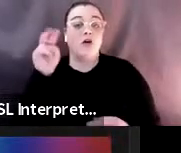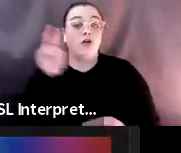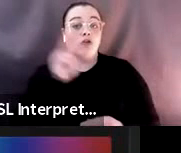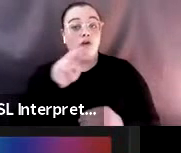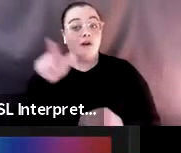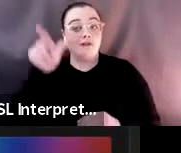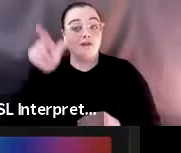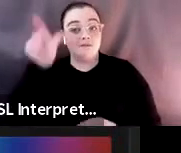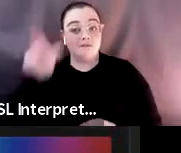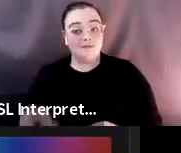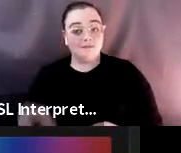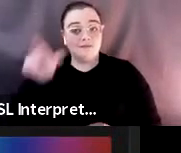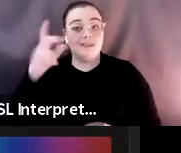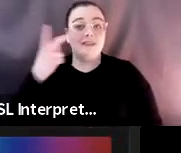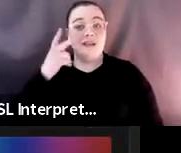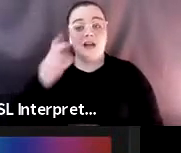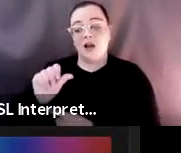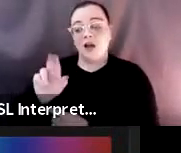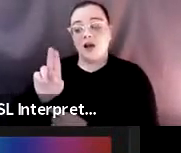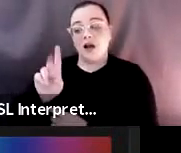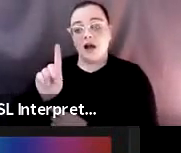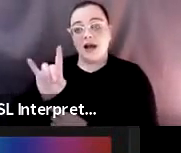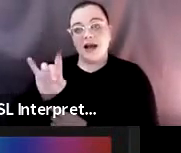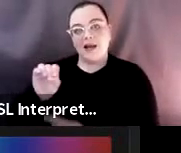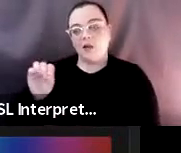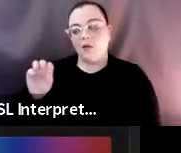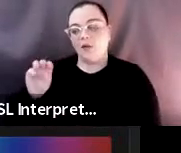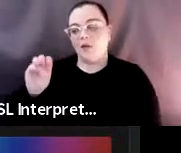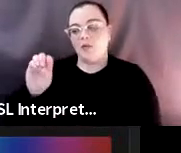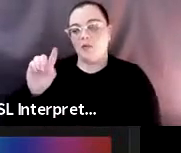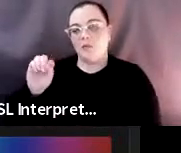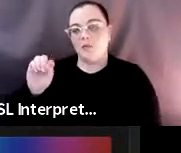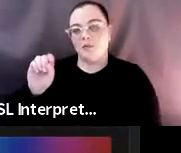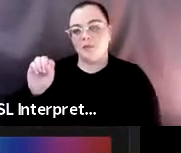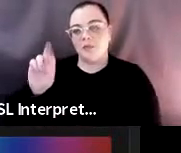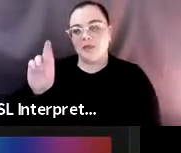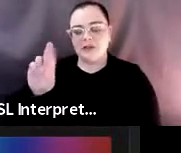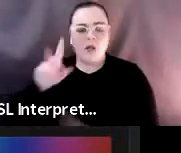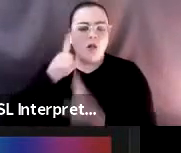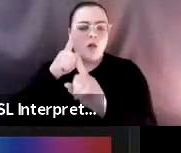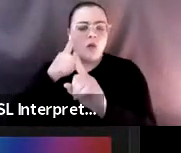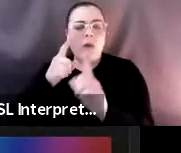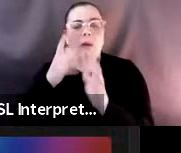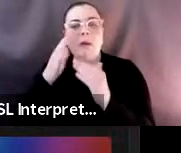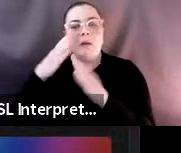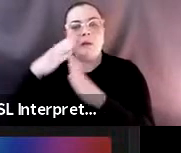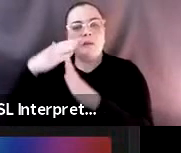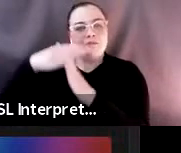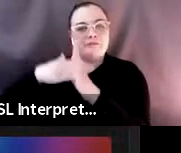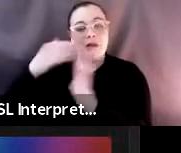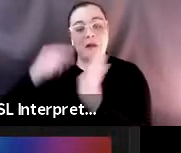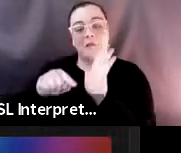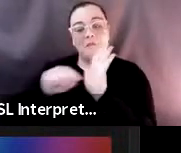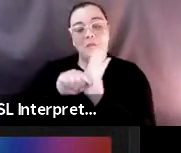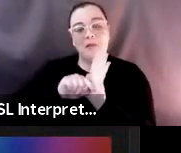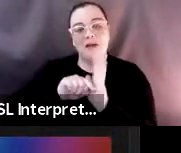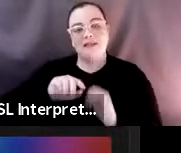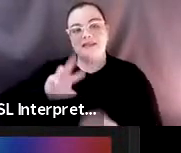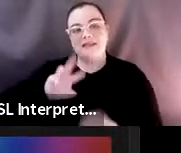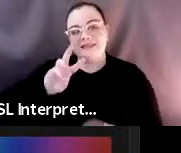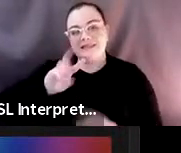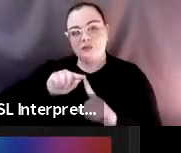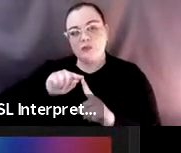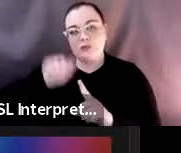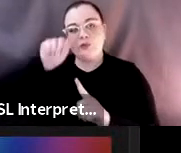to get somewhere between -12 and -6 or so, or -20 and -6 really, you know, is really the target for